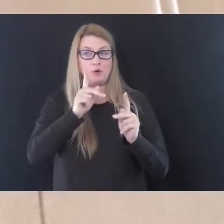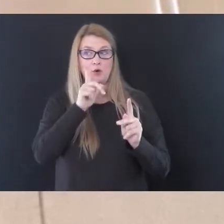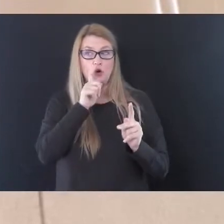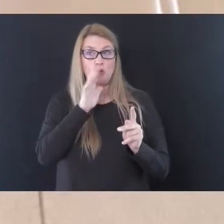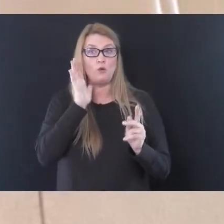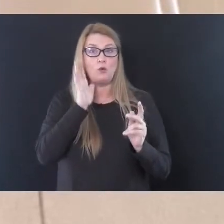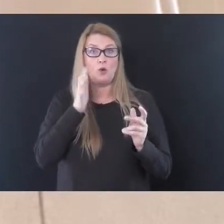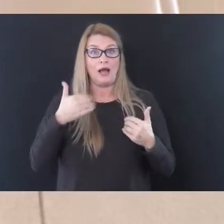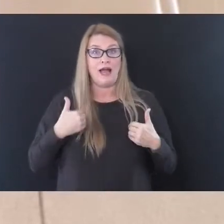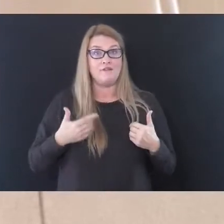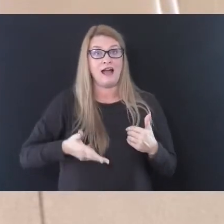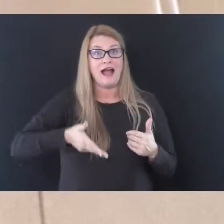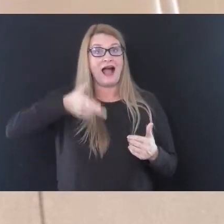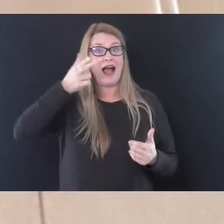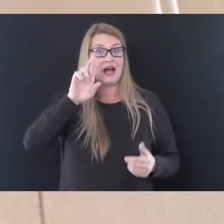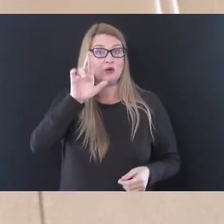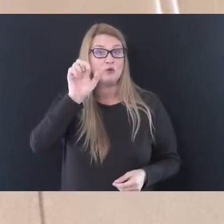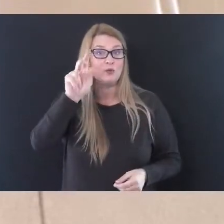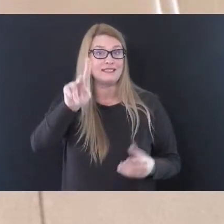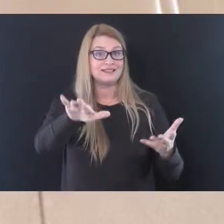dying and the greatest chance of being